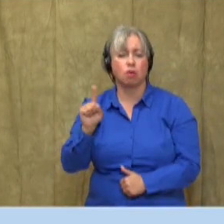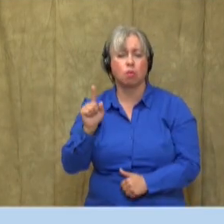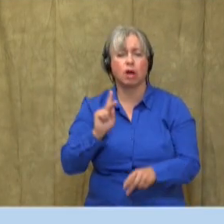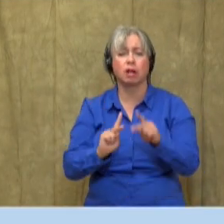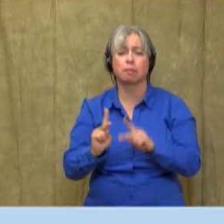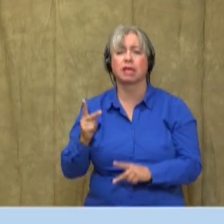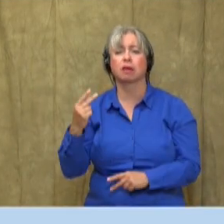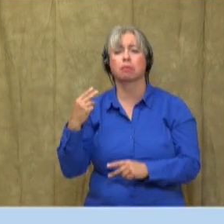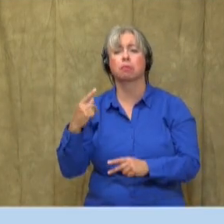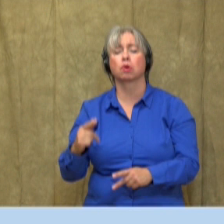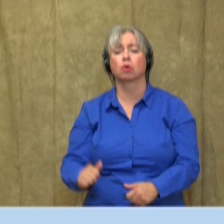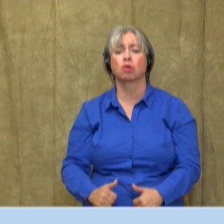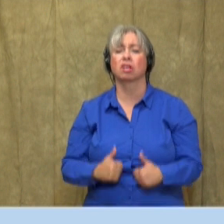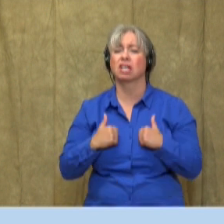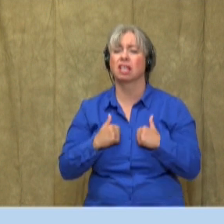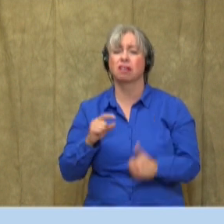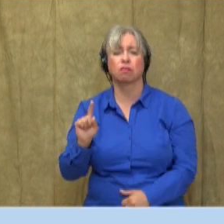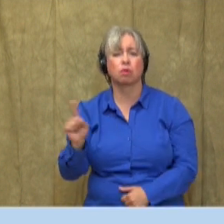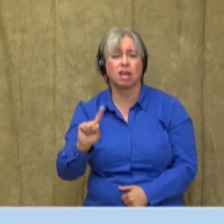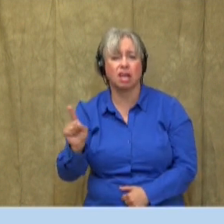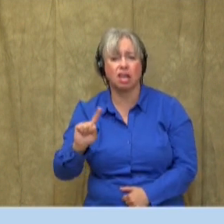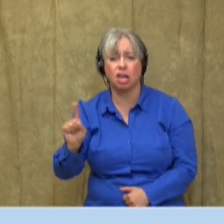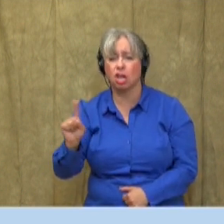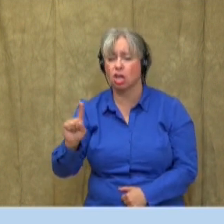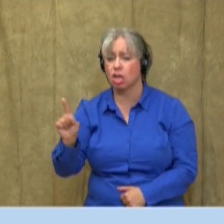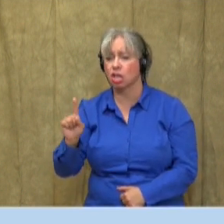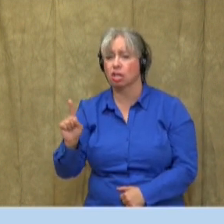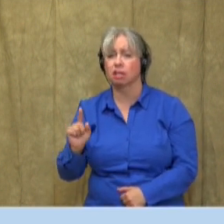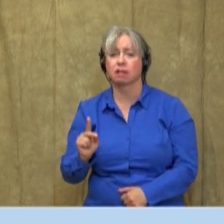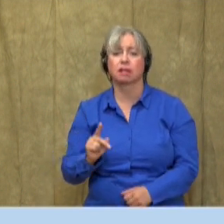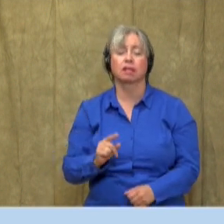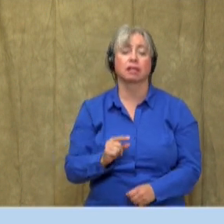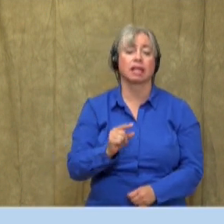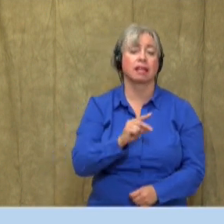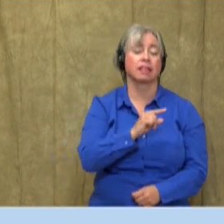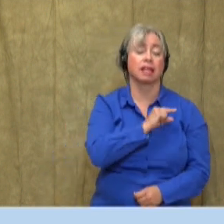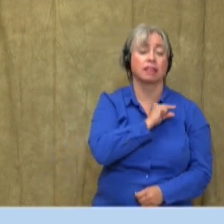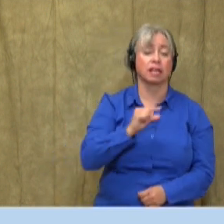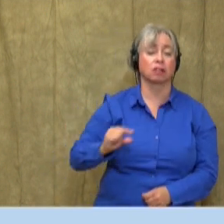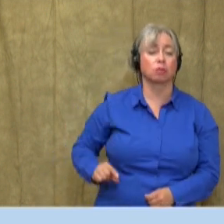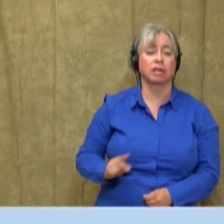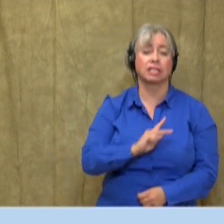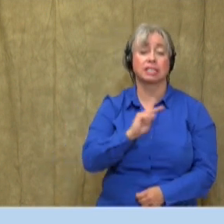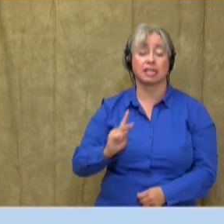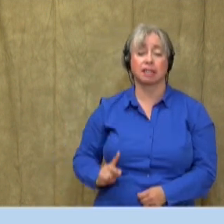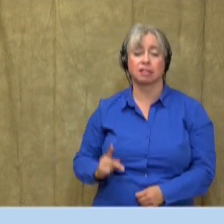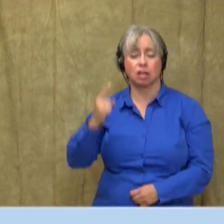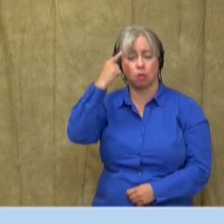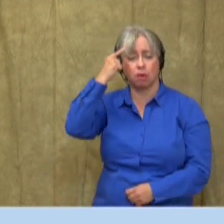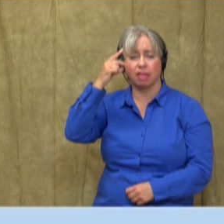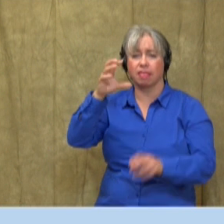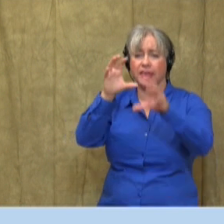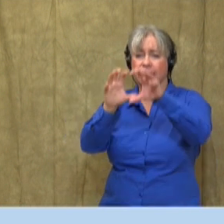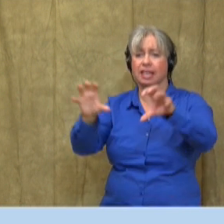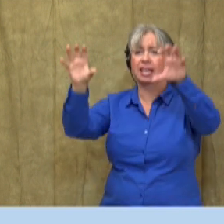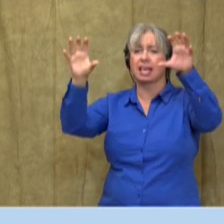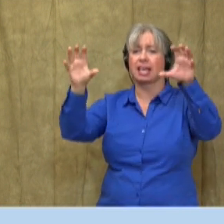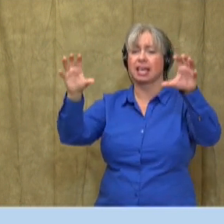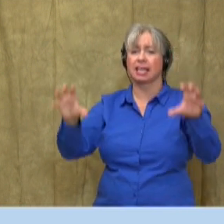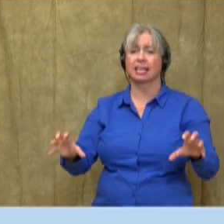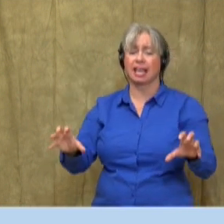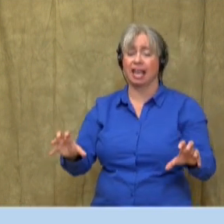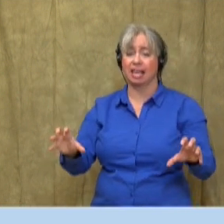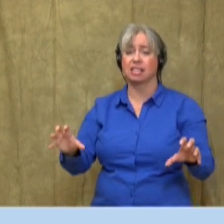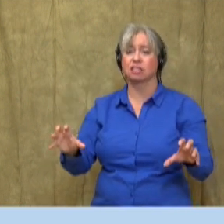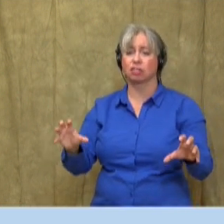for people during the medieval times, especially the queens and the kings and the nobility, we think of castles. Of course,